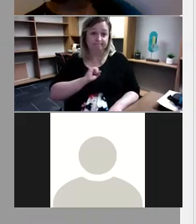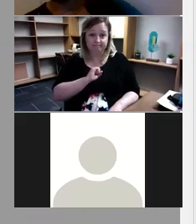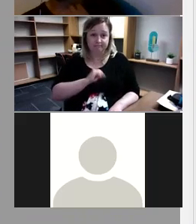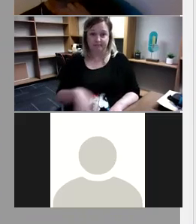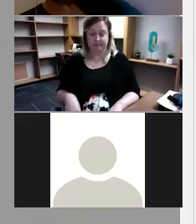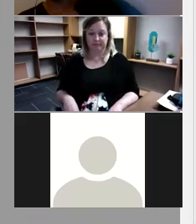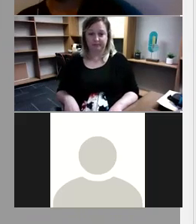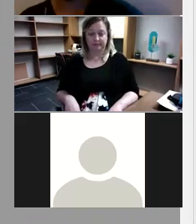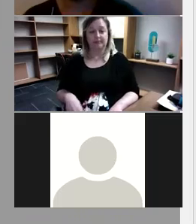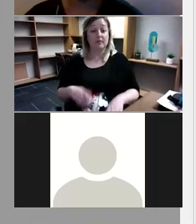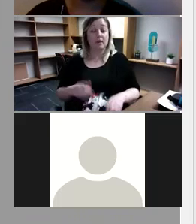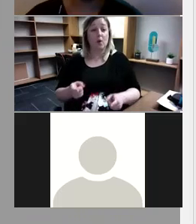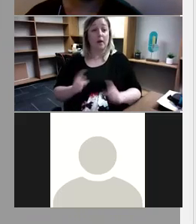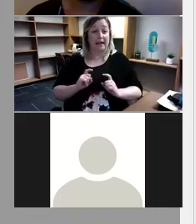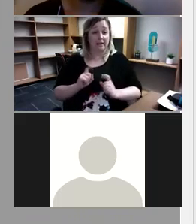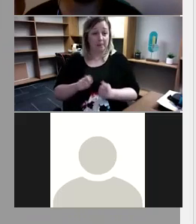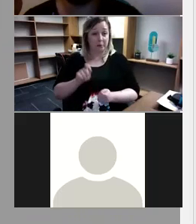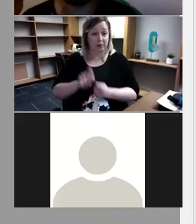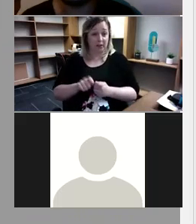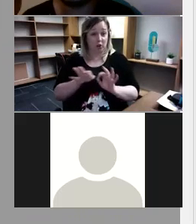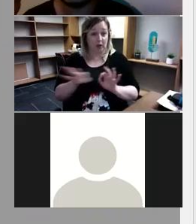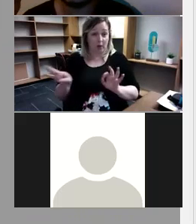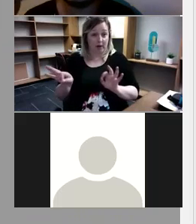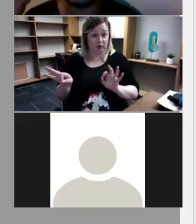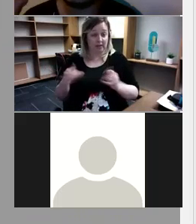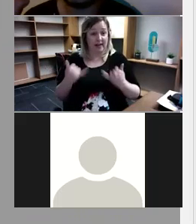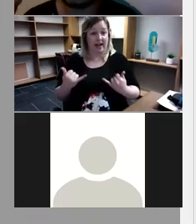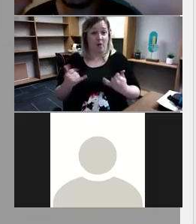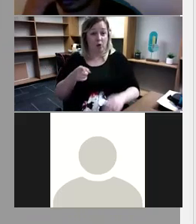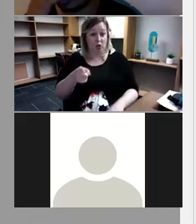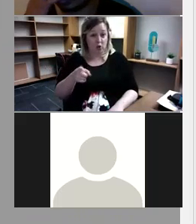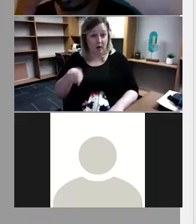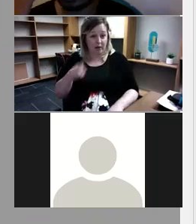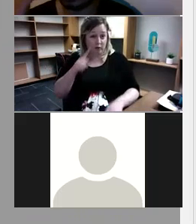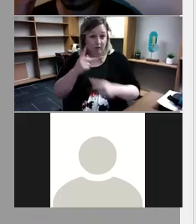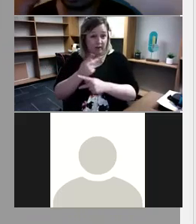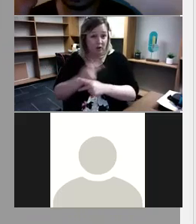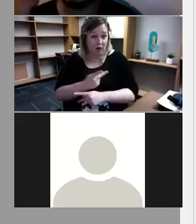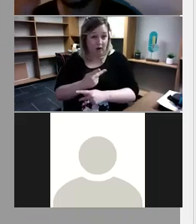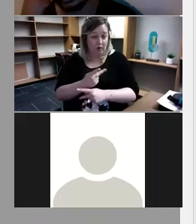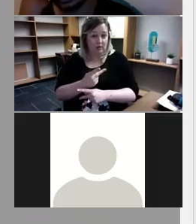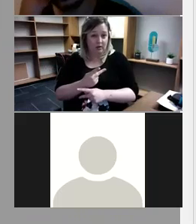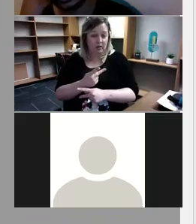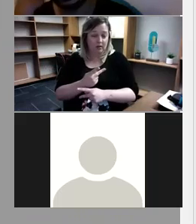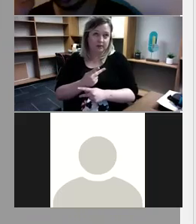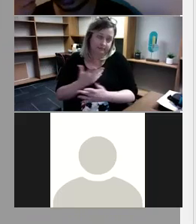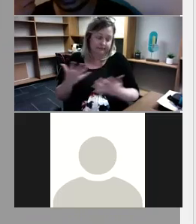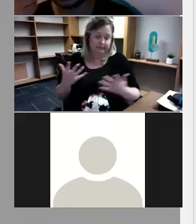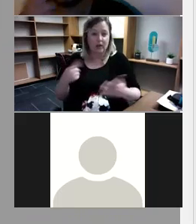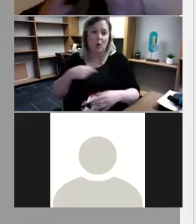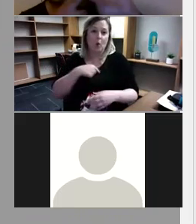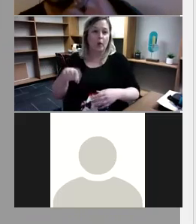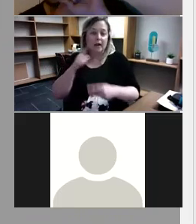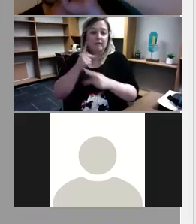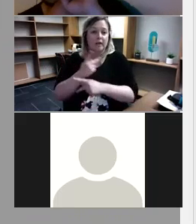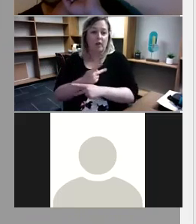So given a particular equation, now you need to figure out one of, so both, we need to figure out two